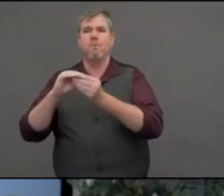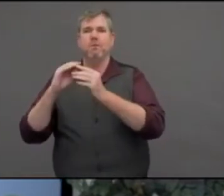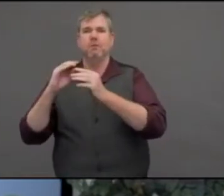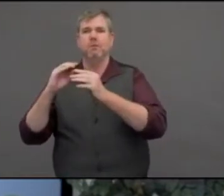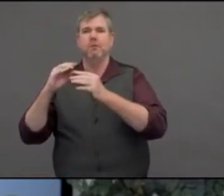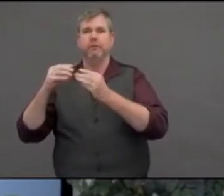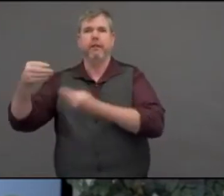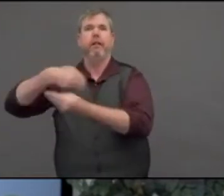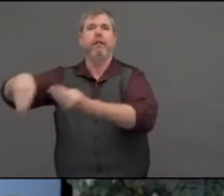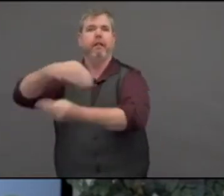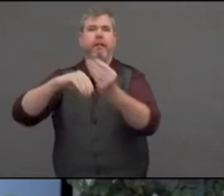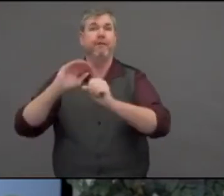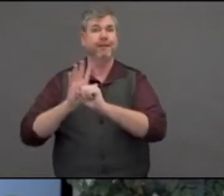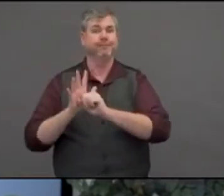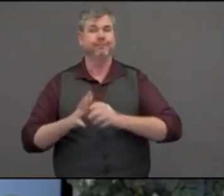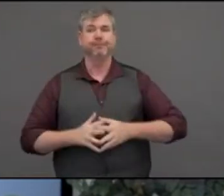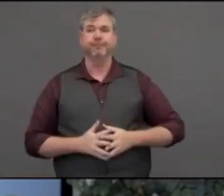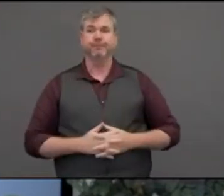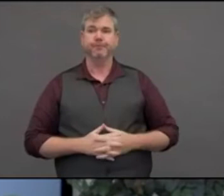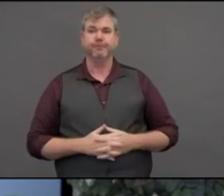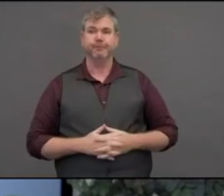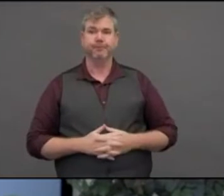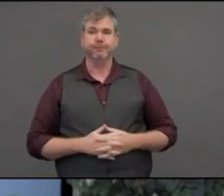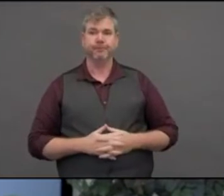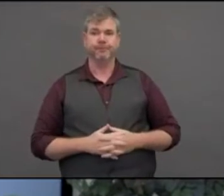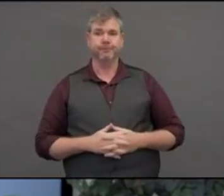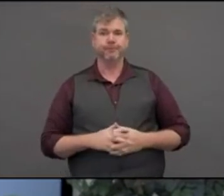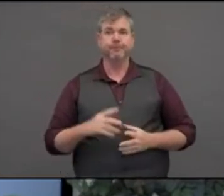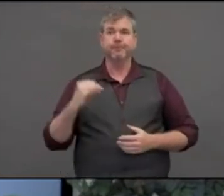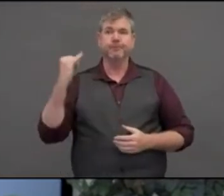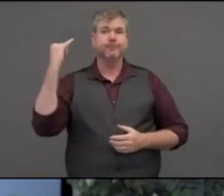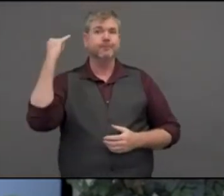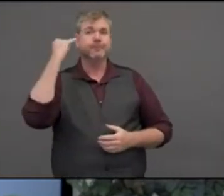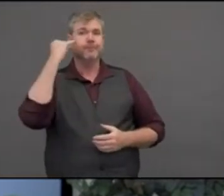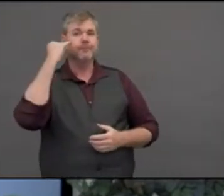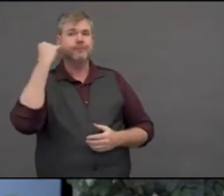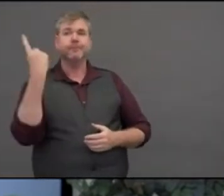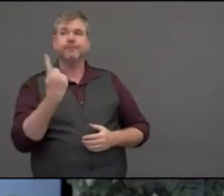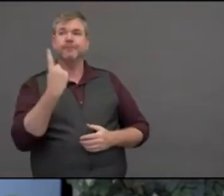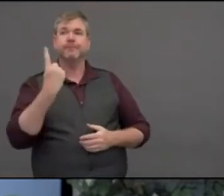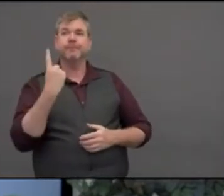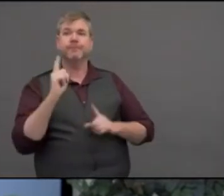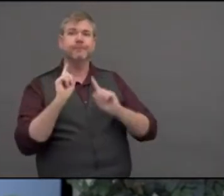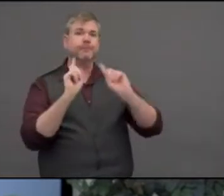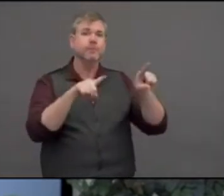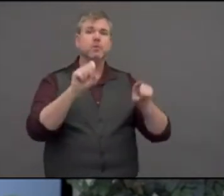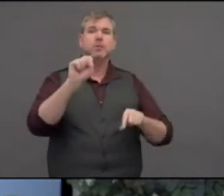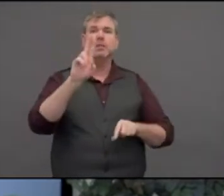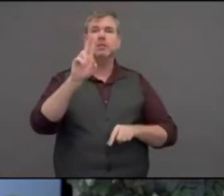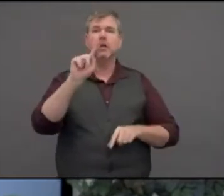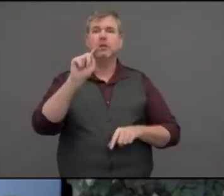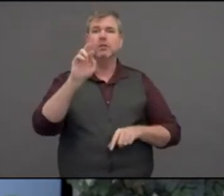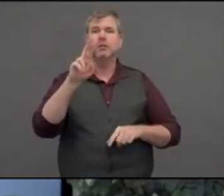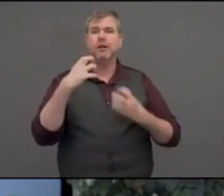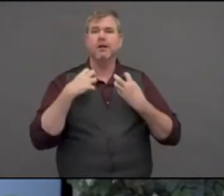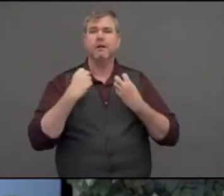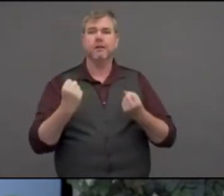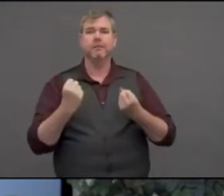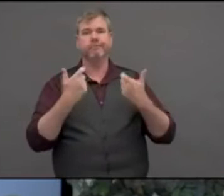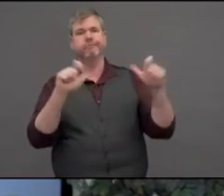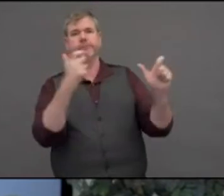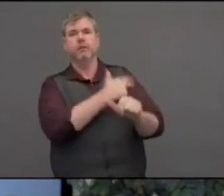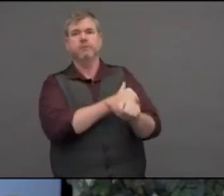whatever reason, maybe they get their runaround. What are your options? What do you do? So if you're having